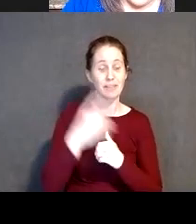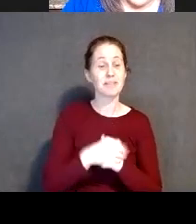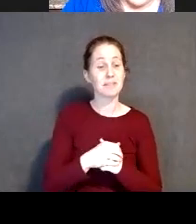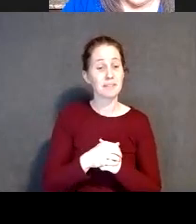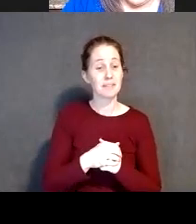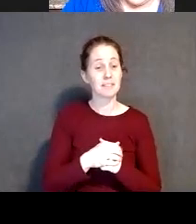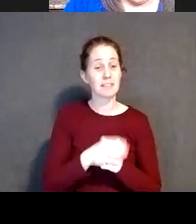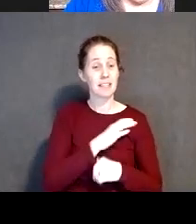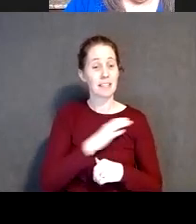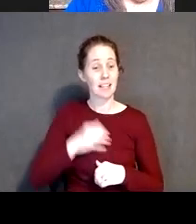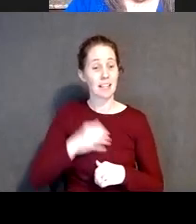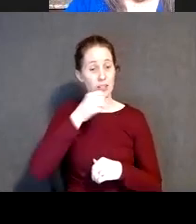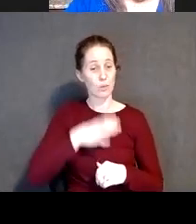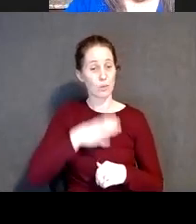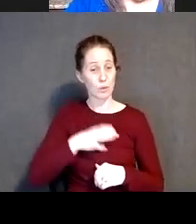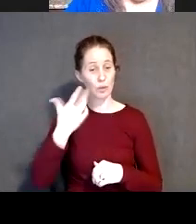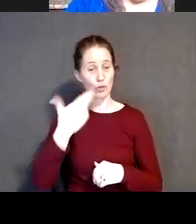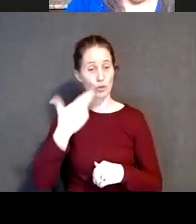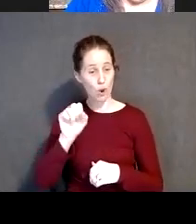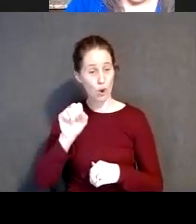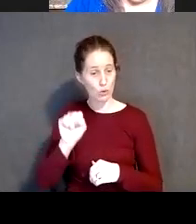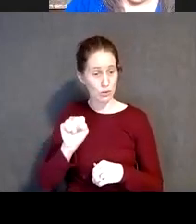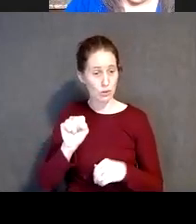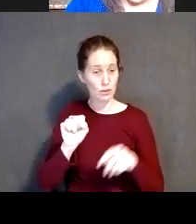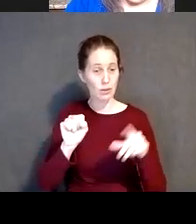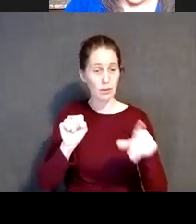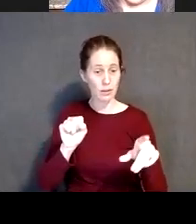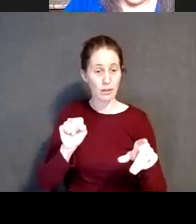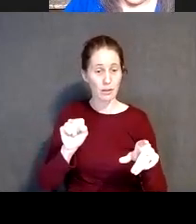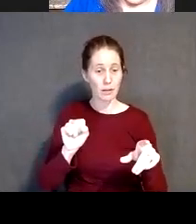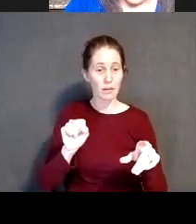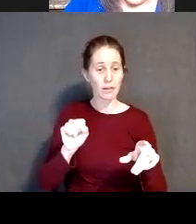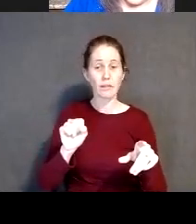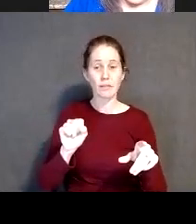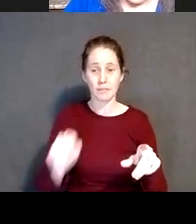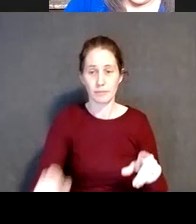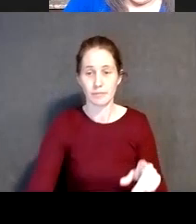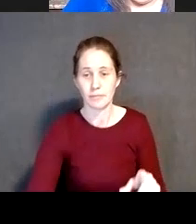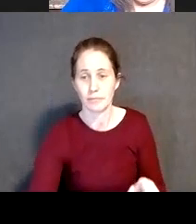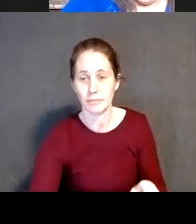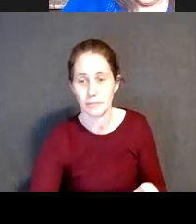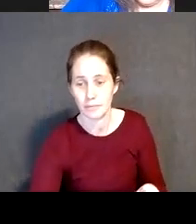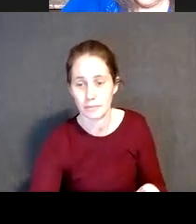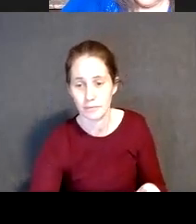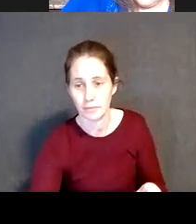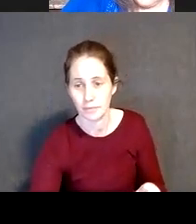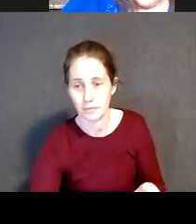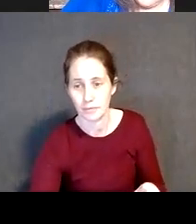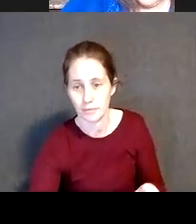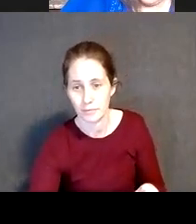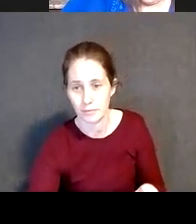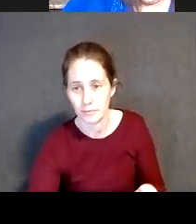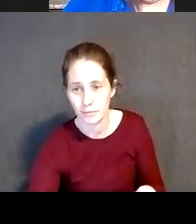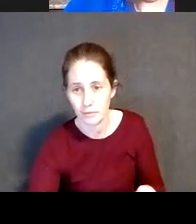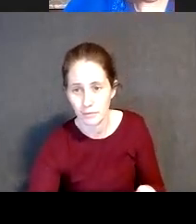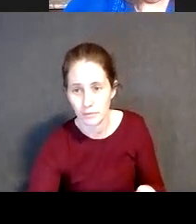Councilwoman Gross, Chair of Intergovernmental Affairs. Madam President. Thank you. Councilwoman Gross